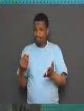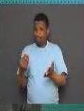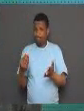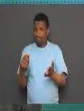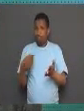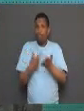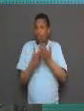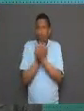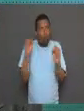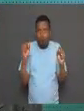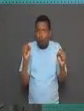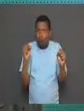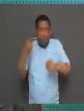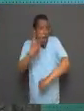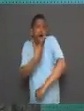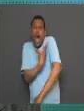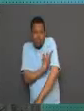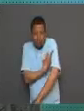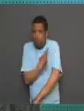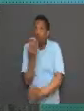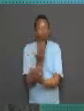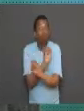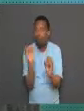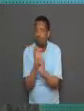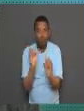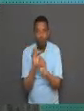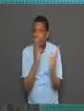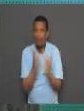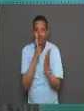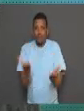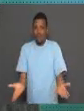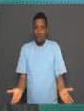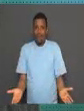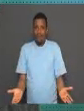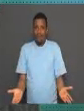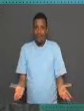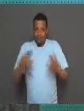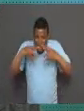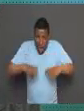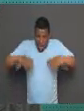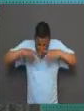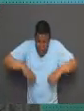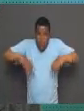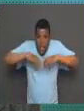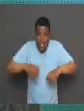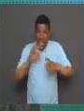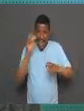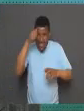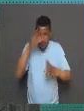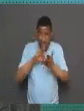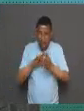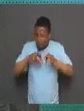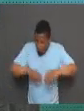No cure or vaccine has yet been developed, though research continues in